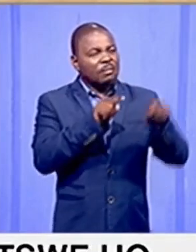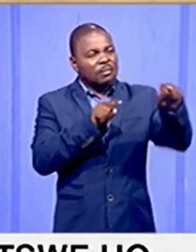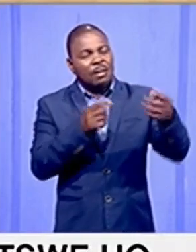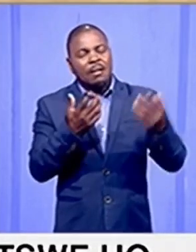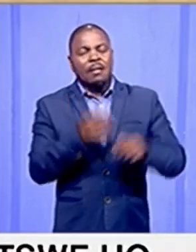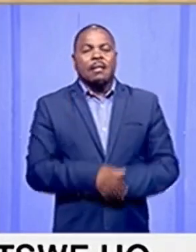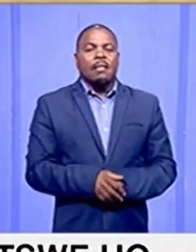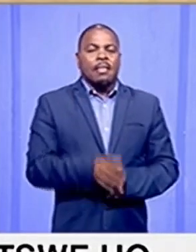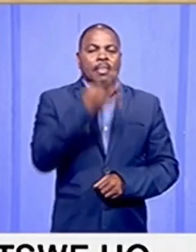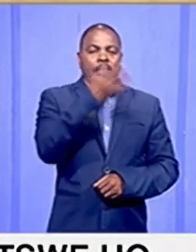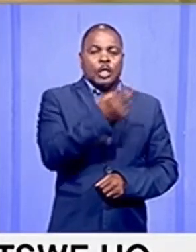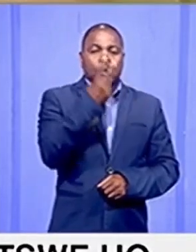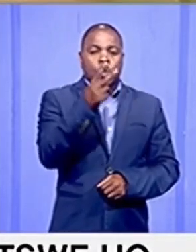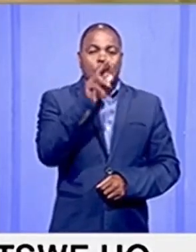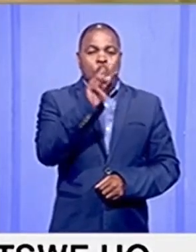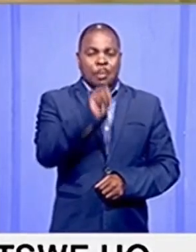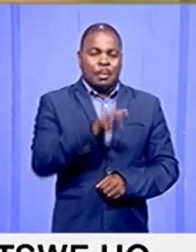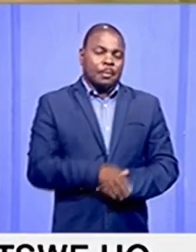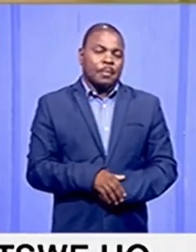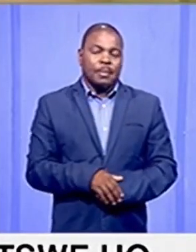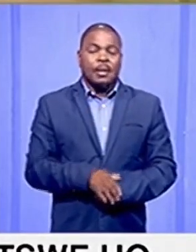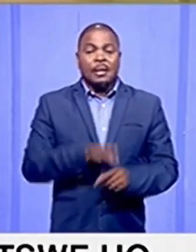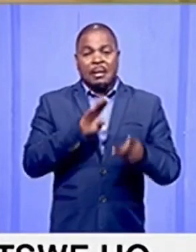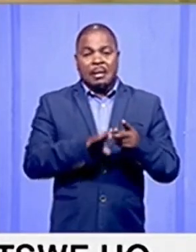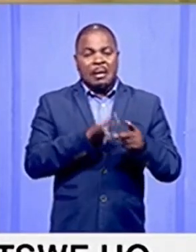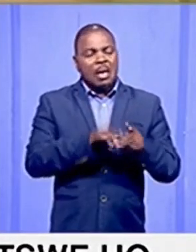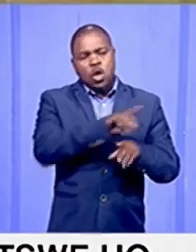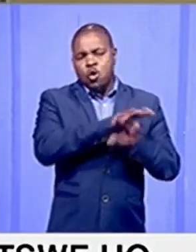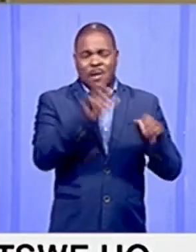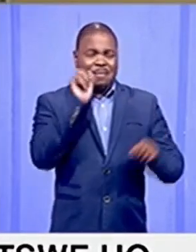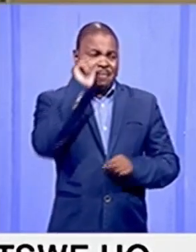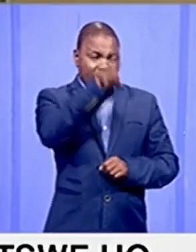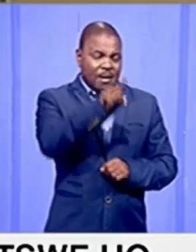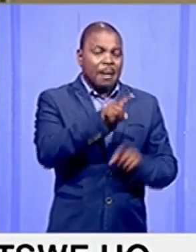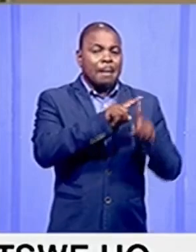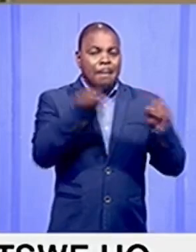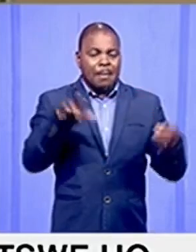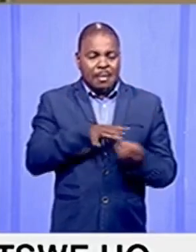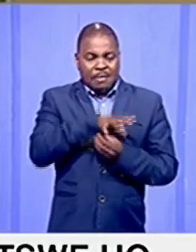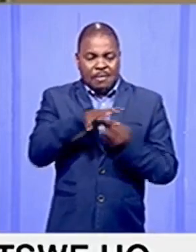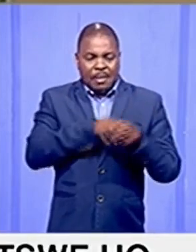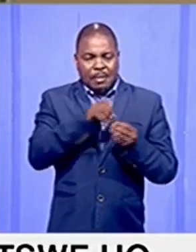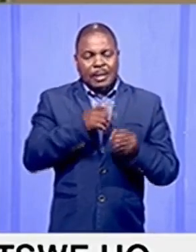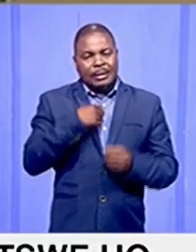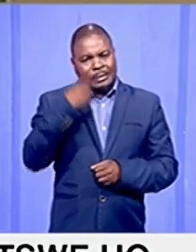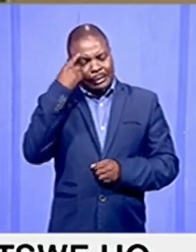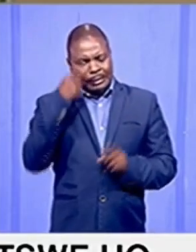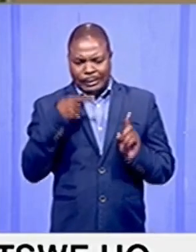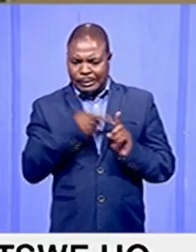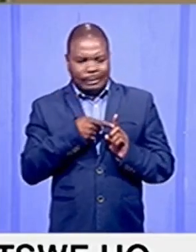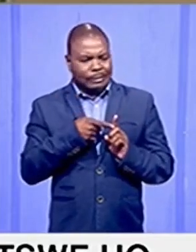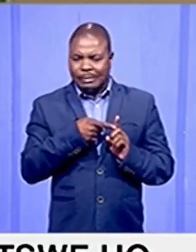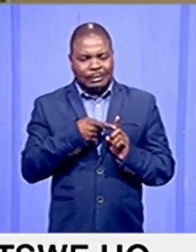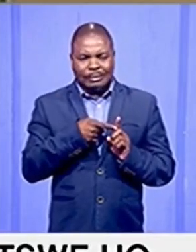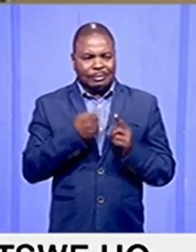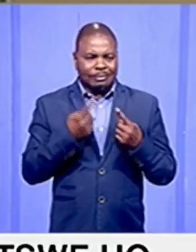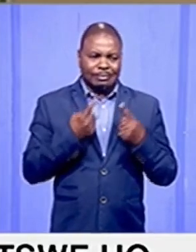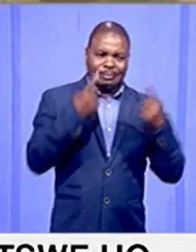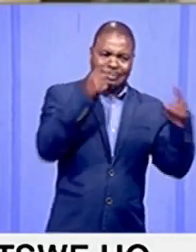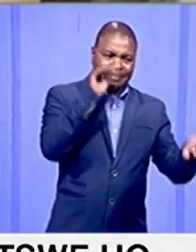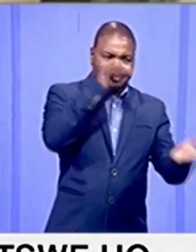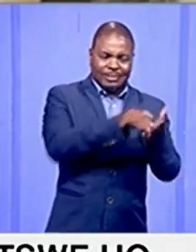di le 32. Le fa e se sekgala se se lele, ba leloko ba ne ba lemogile gore yengiwa ga ka ke a kgona